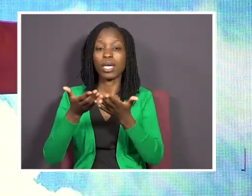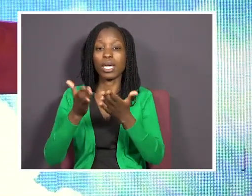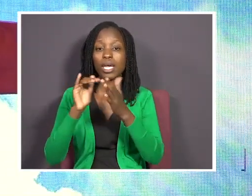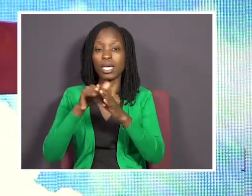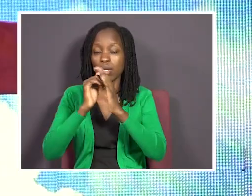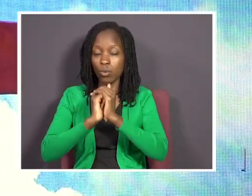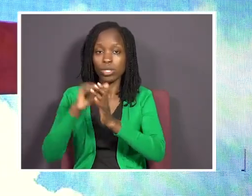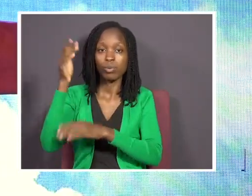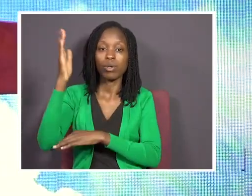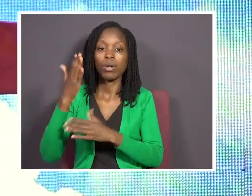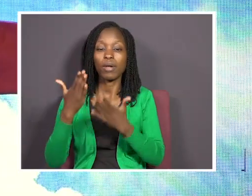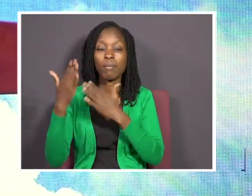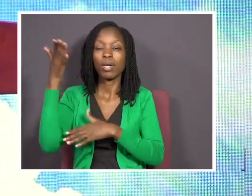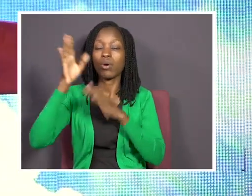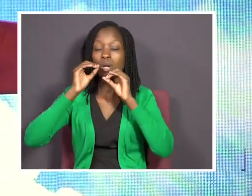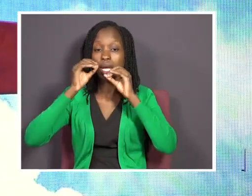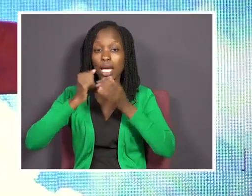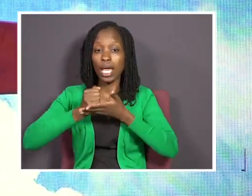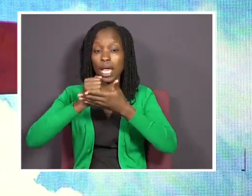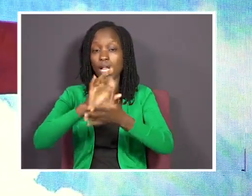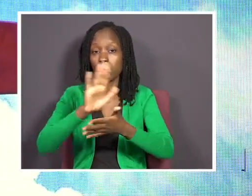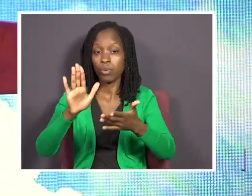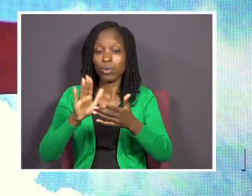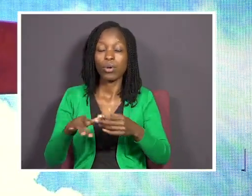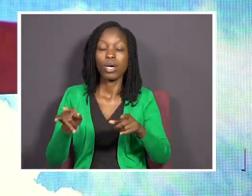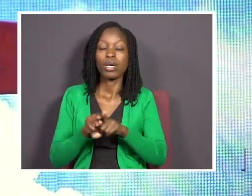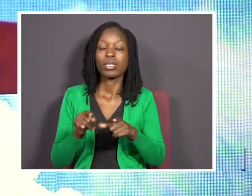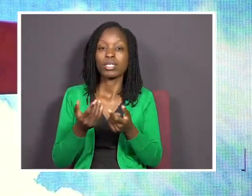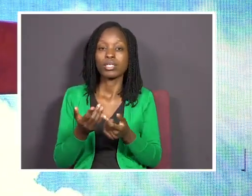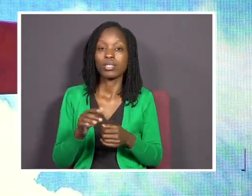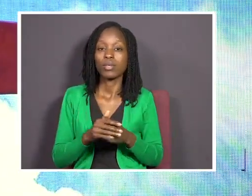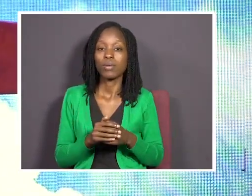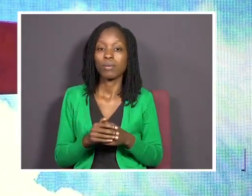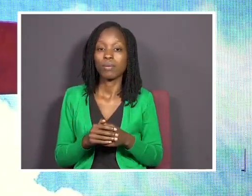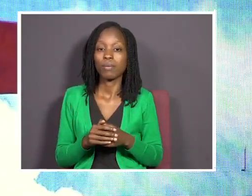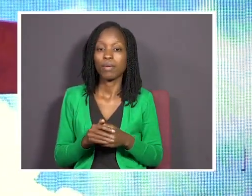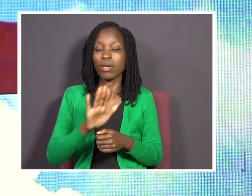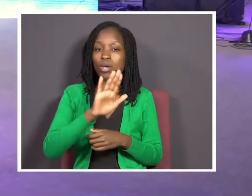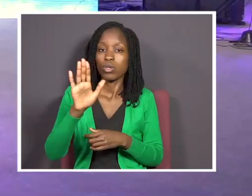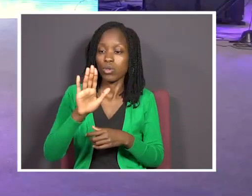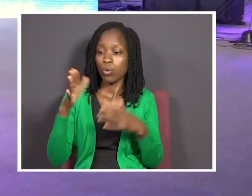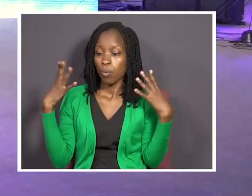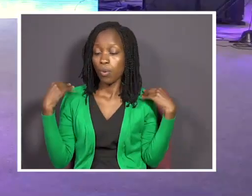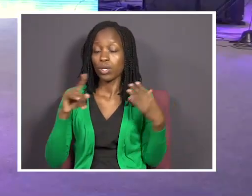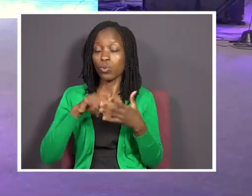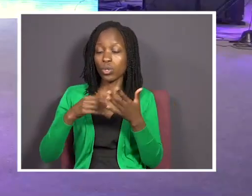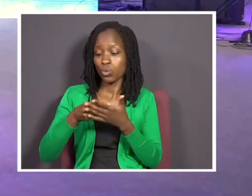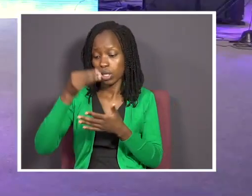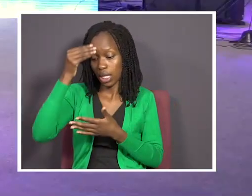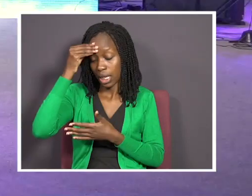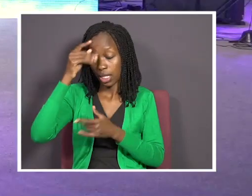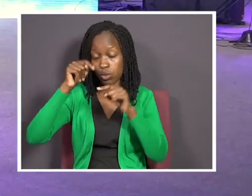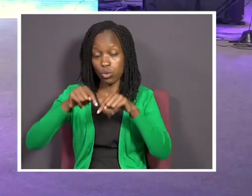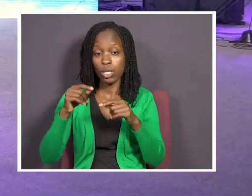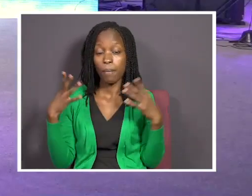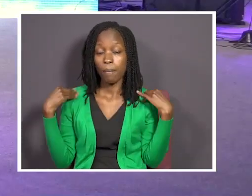the habit of worship. May God help you as you effect what we have learned today,